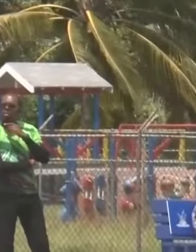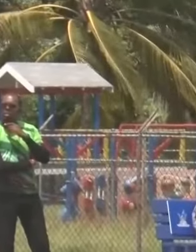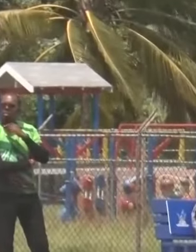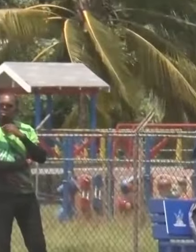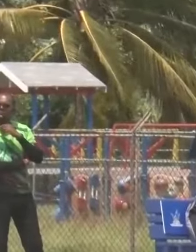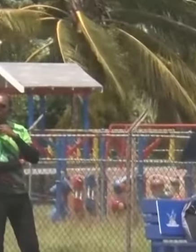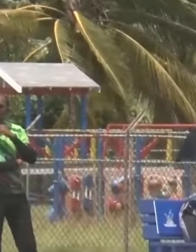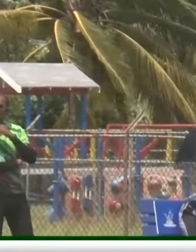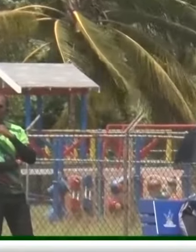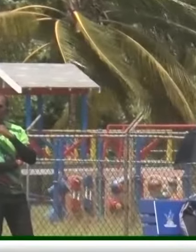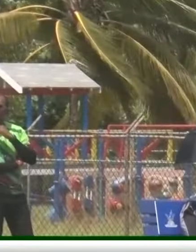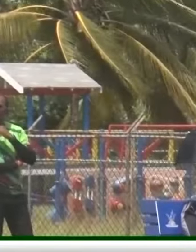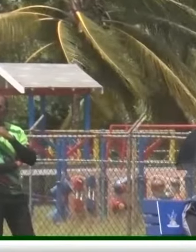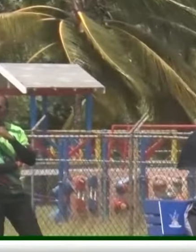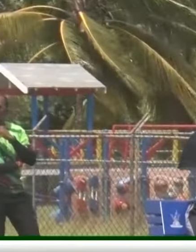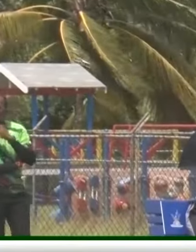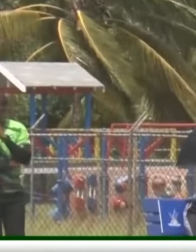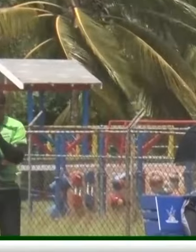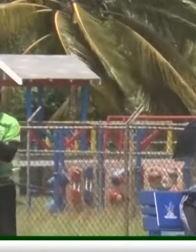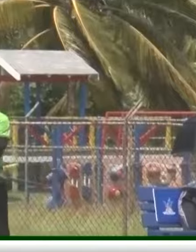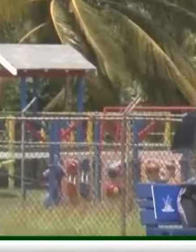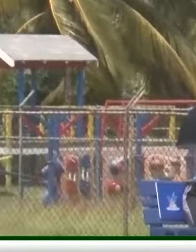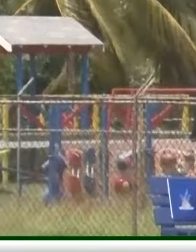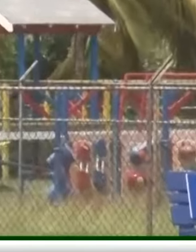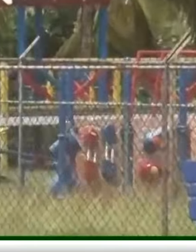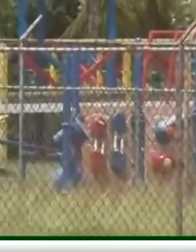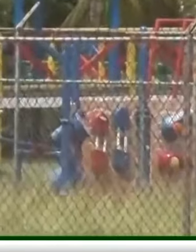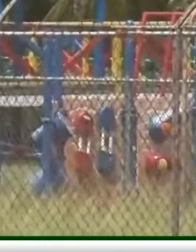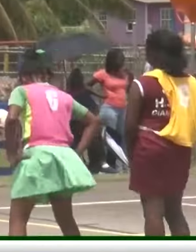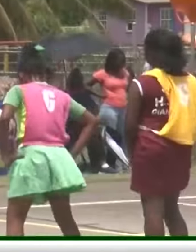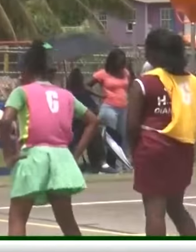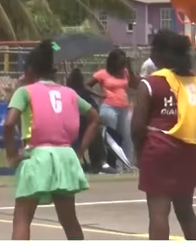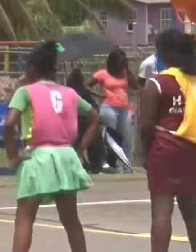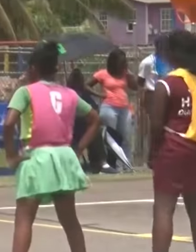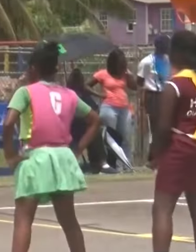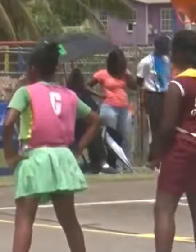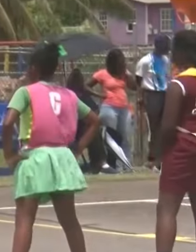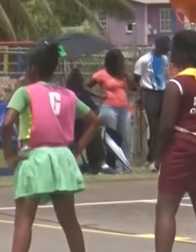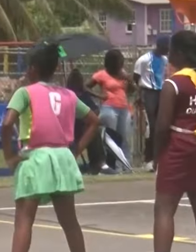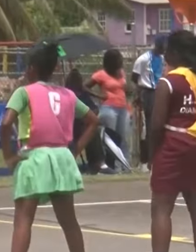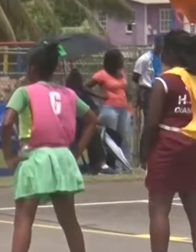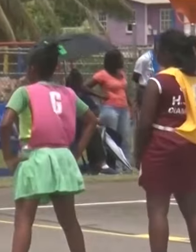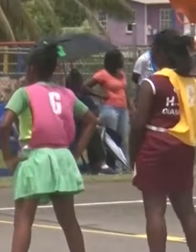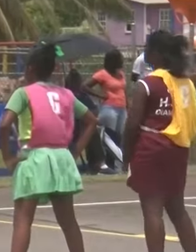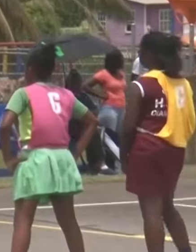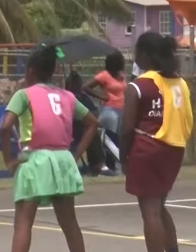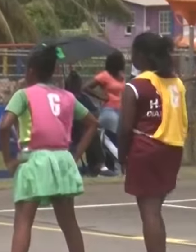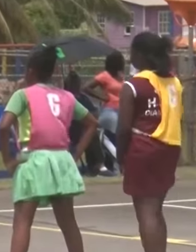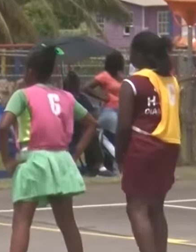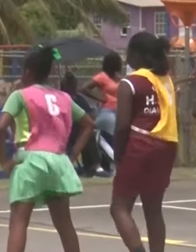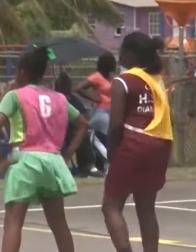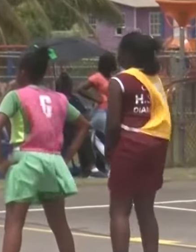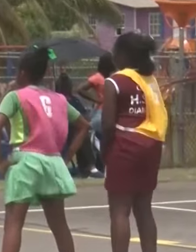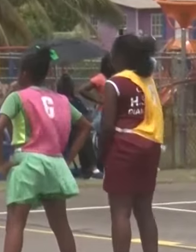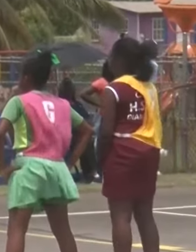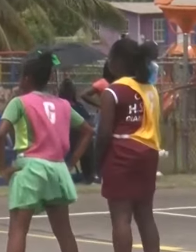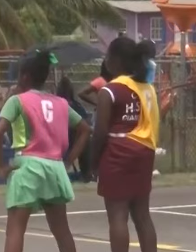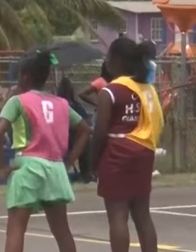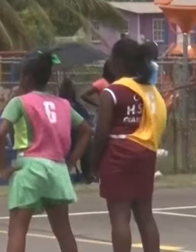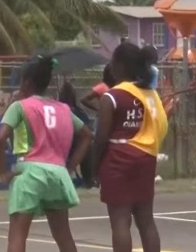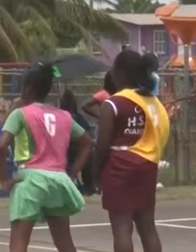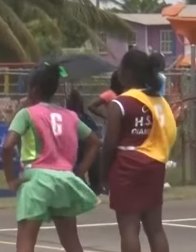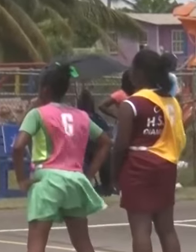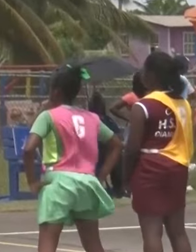2 bites of the cherry and makes the second one count. Christchurch girls showed good confidence throughout the contest, and there was no surprise